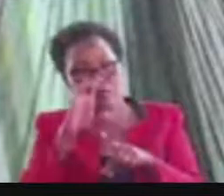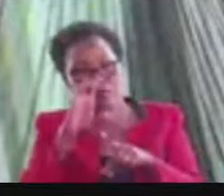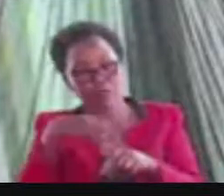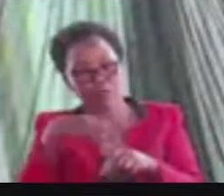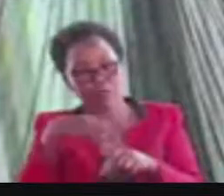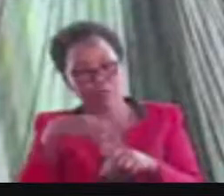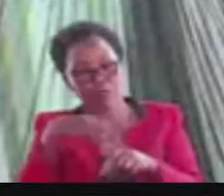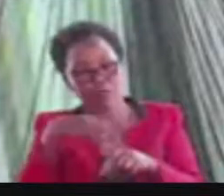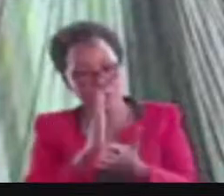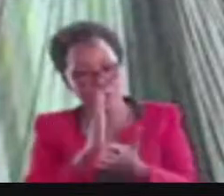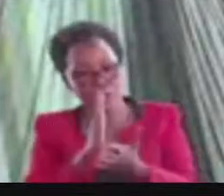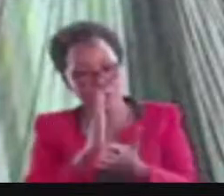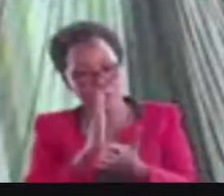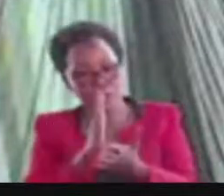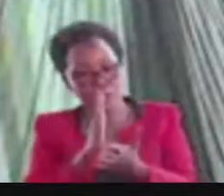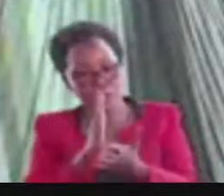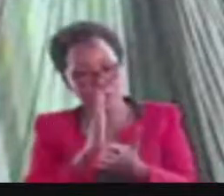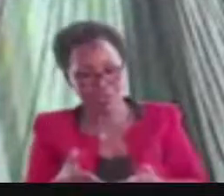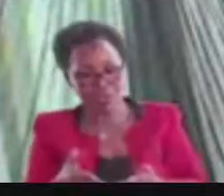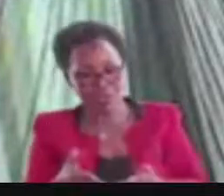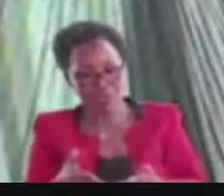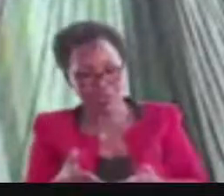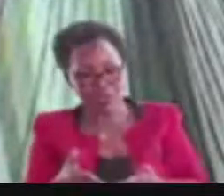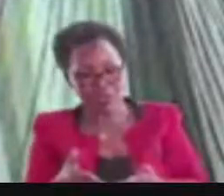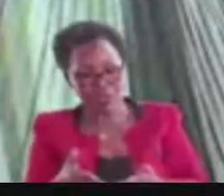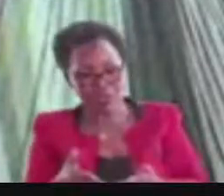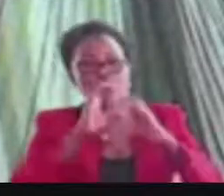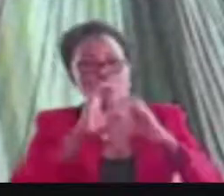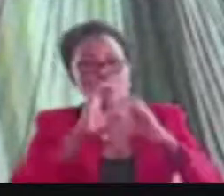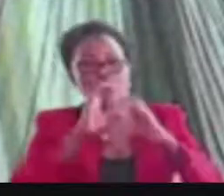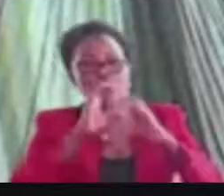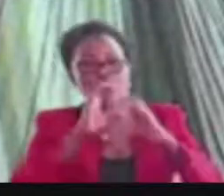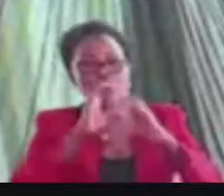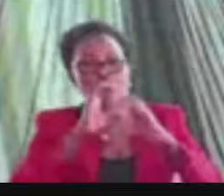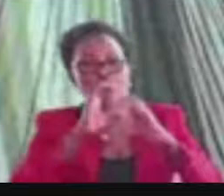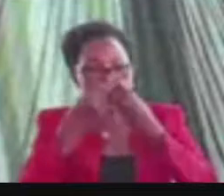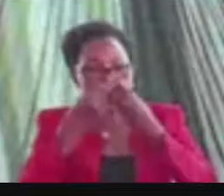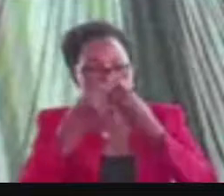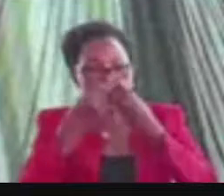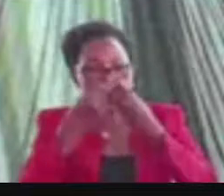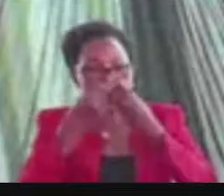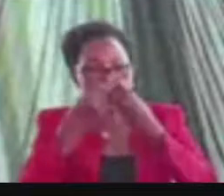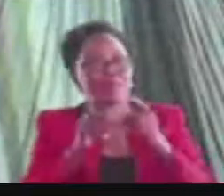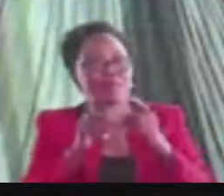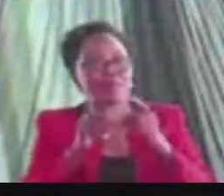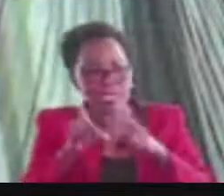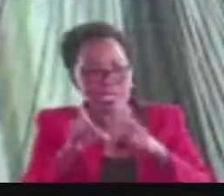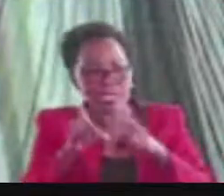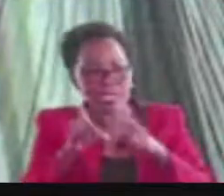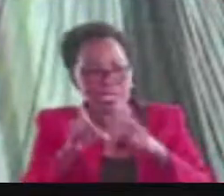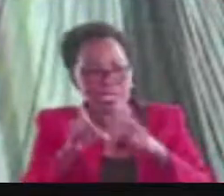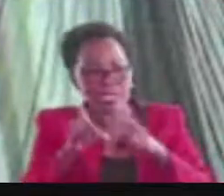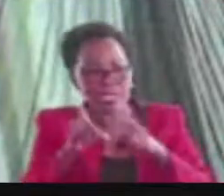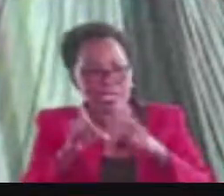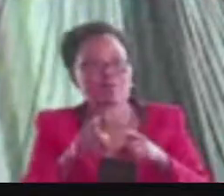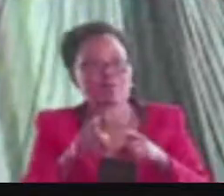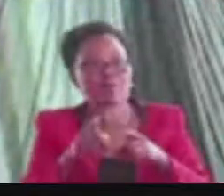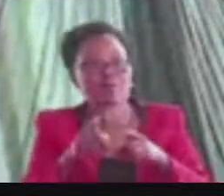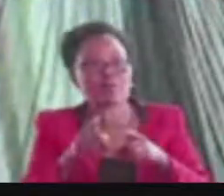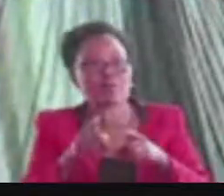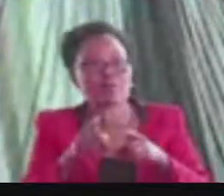when there's a communication, when there's a directive, alive also to the fact that you are dealing with people who have security of tenure,